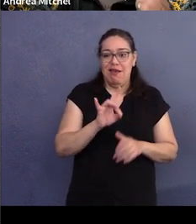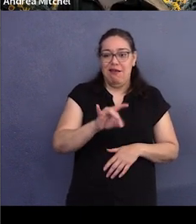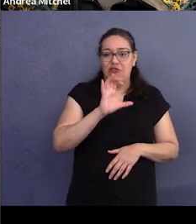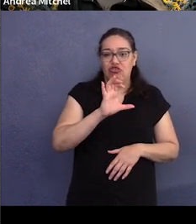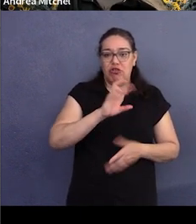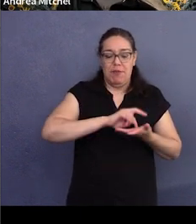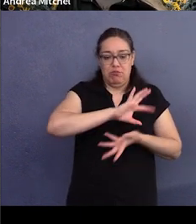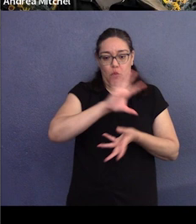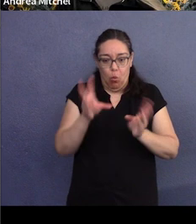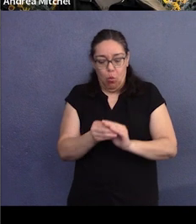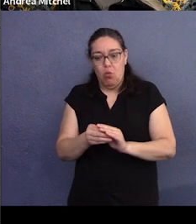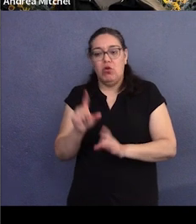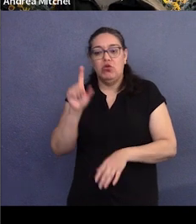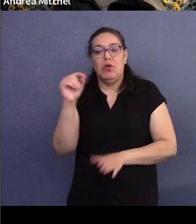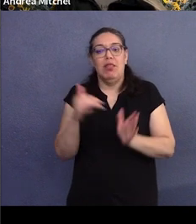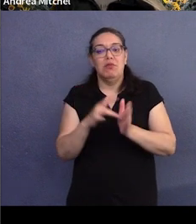be $20,800.